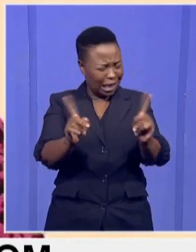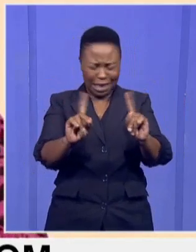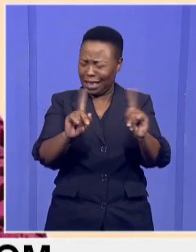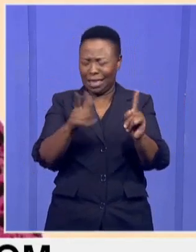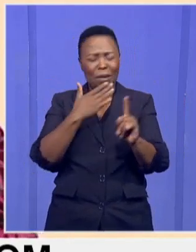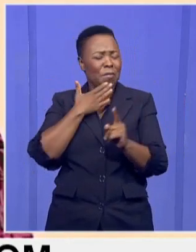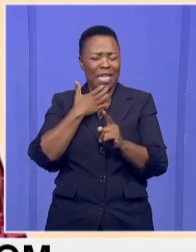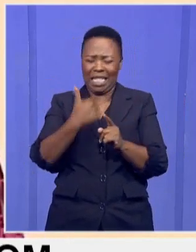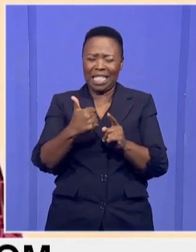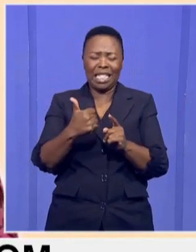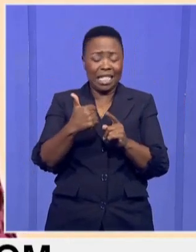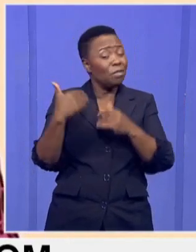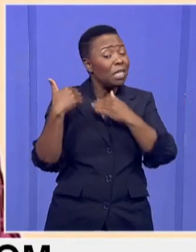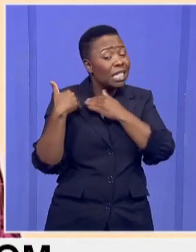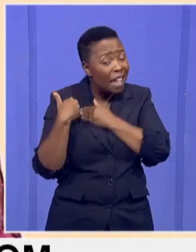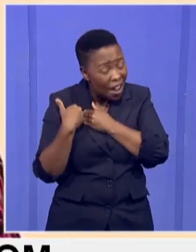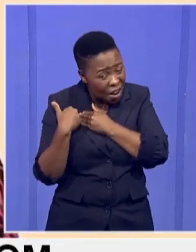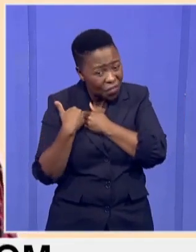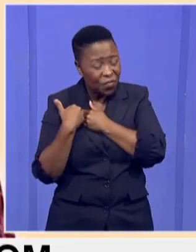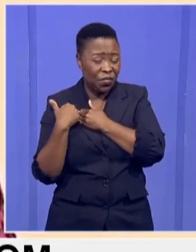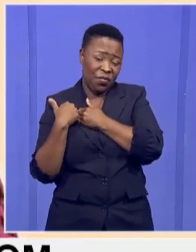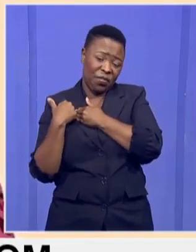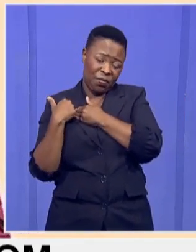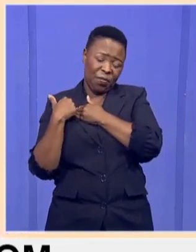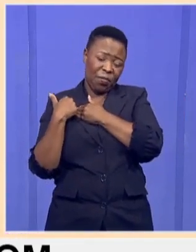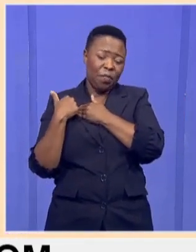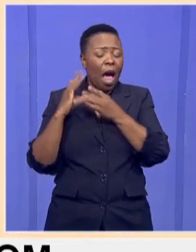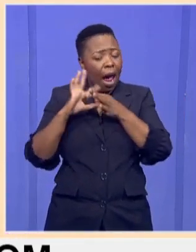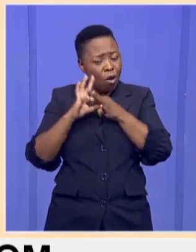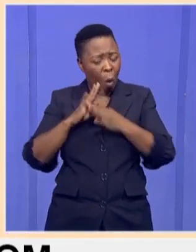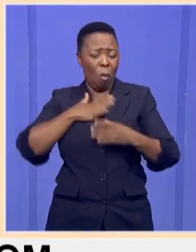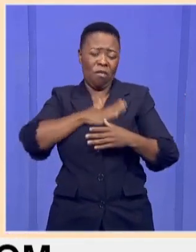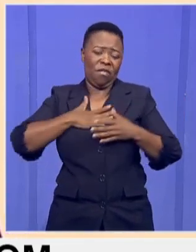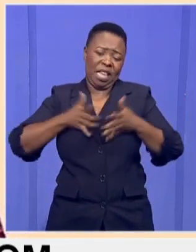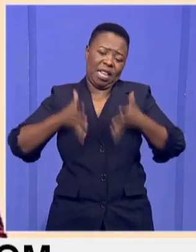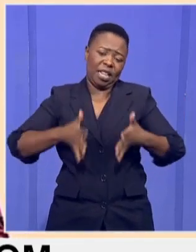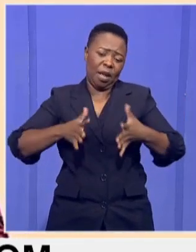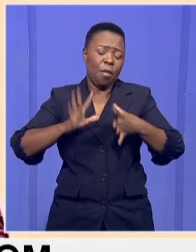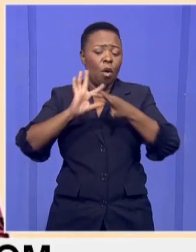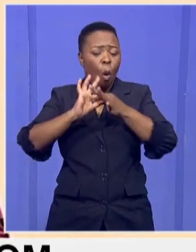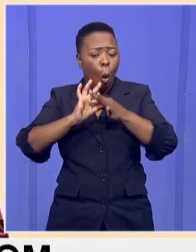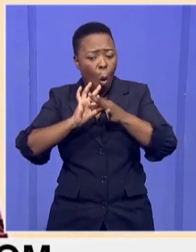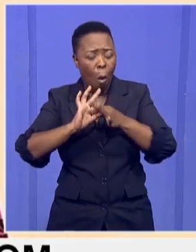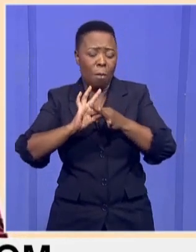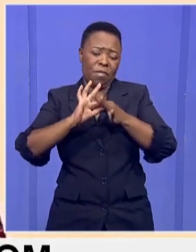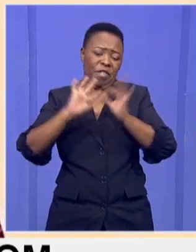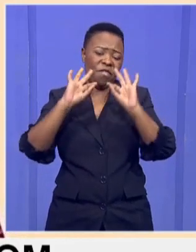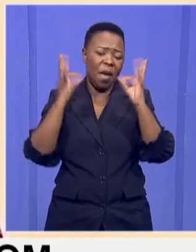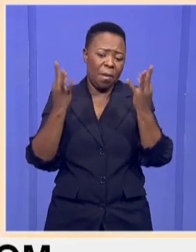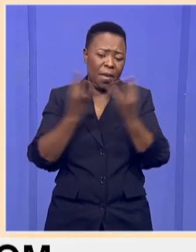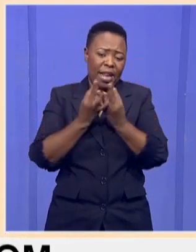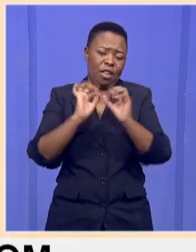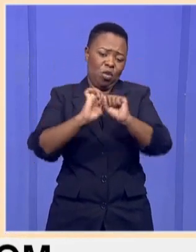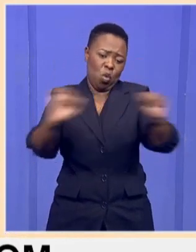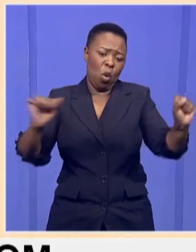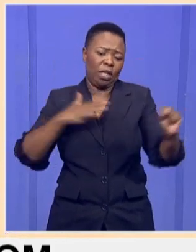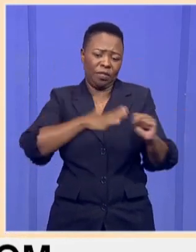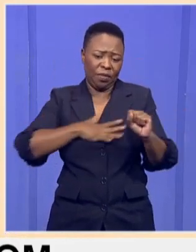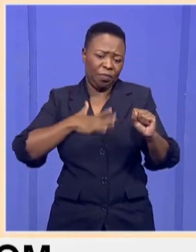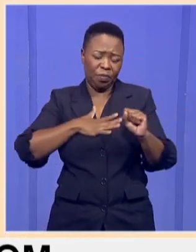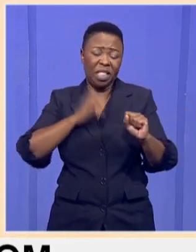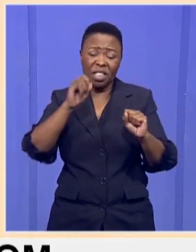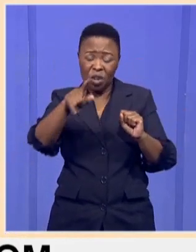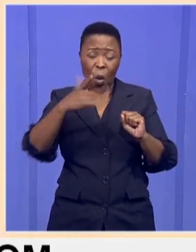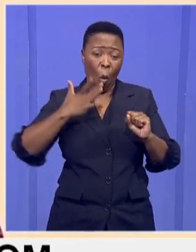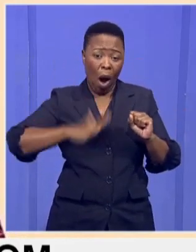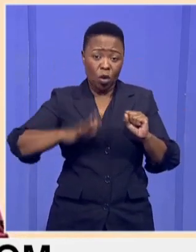situation. Stay safe, be at home, be with your family, and if there's any way in which you wish to communicate